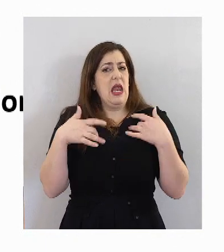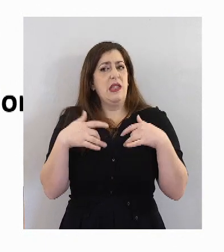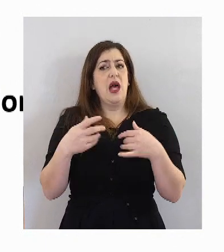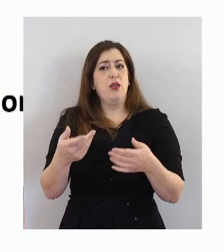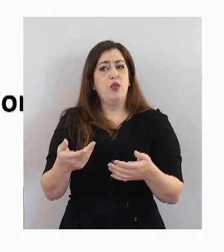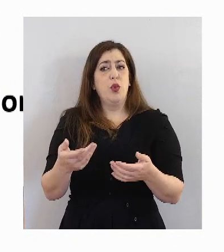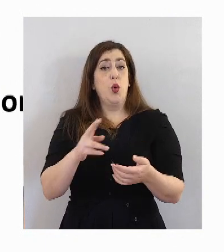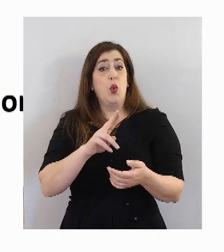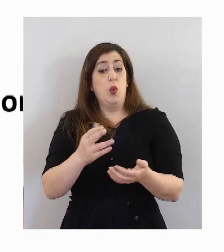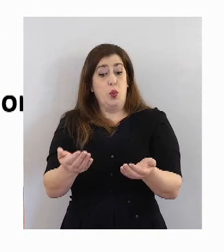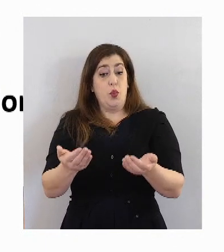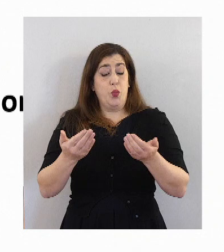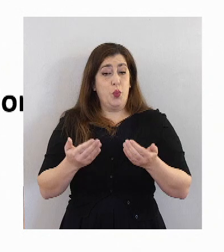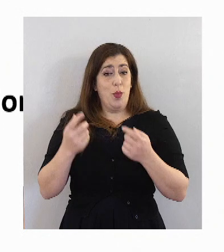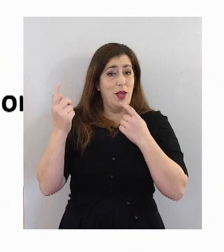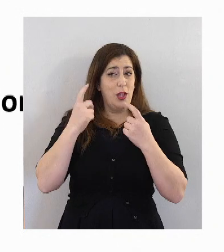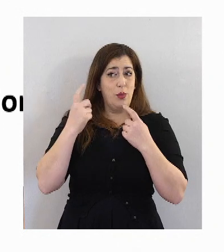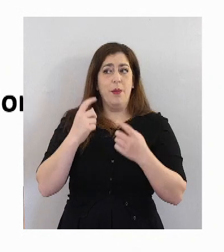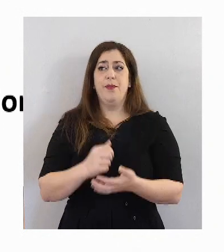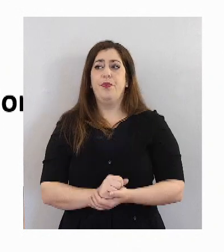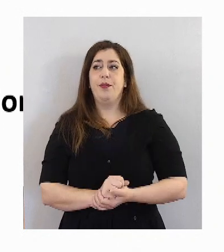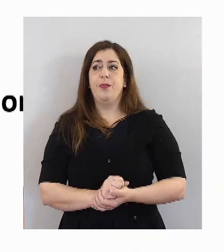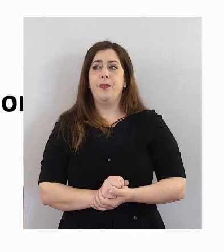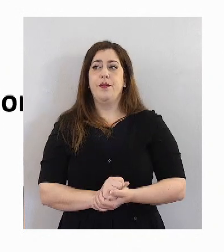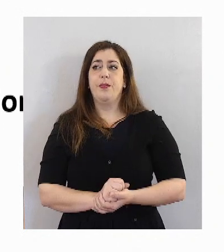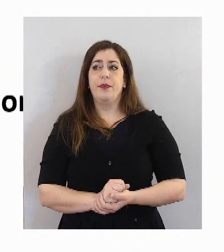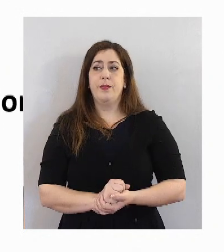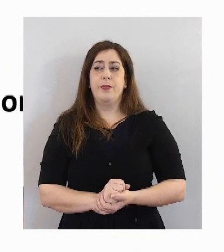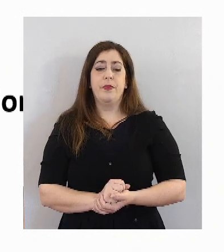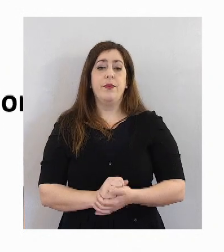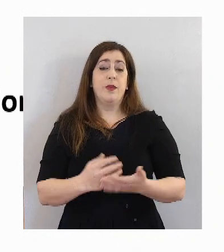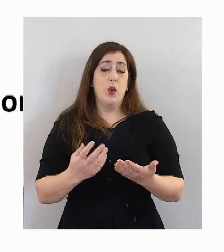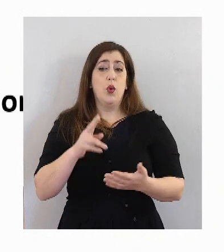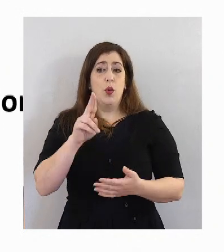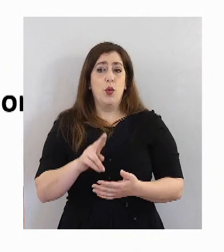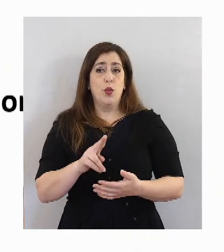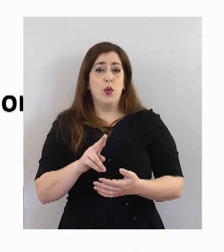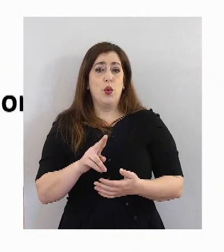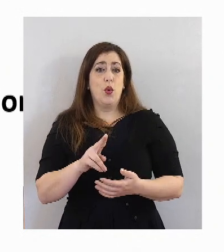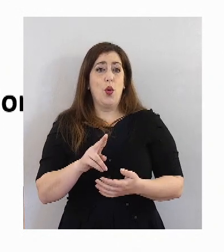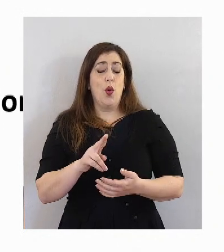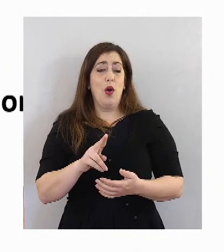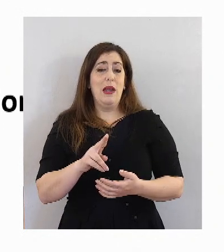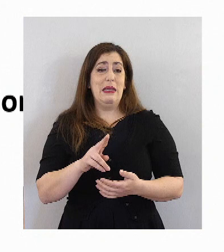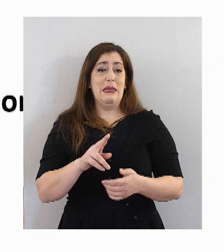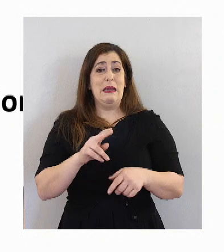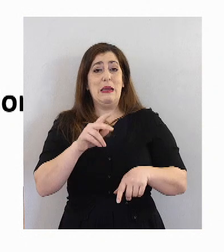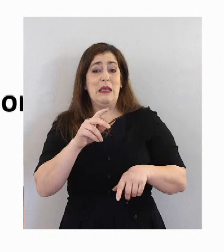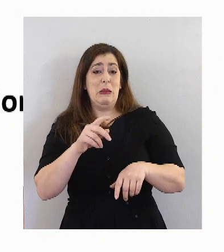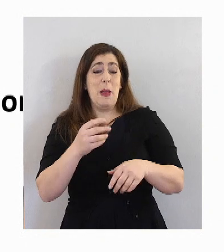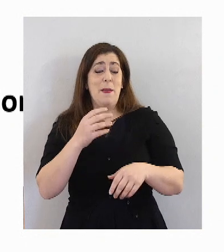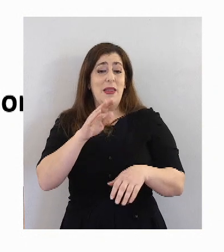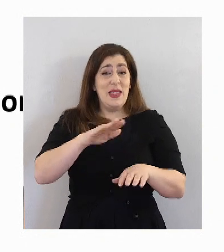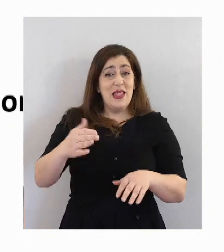fact, oversubscribed, although actual attendance fluctuated, also influenced by staffing shortages over the course of